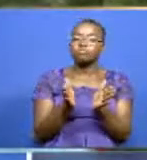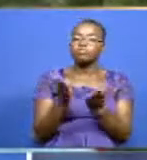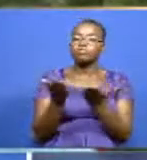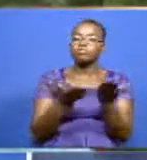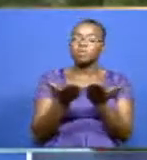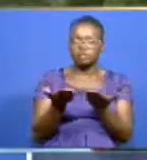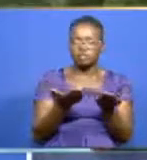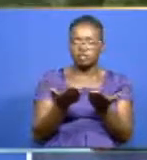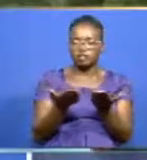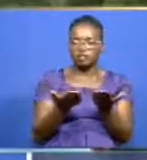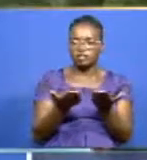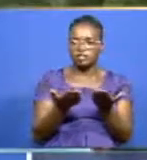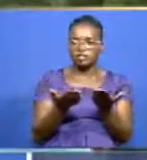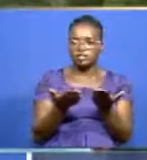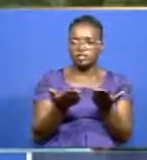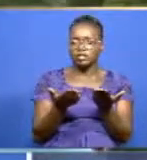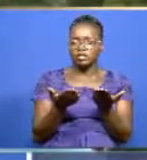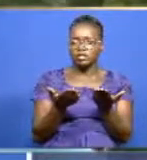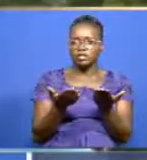service